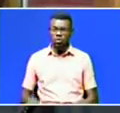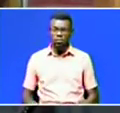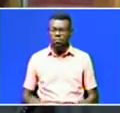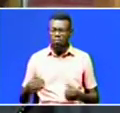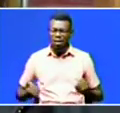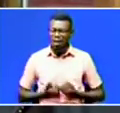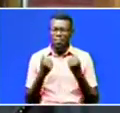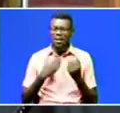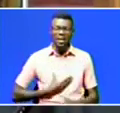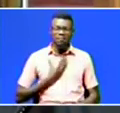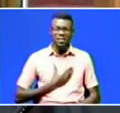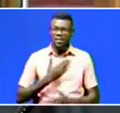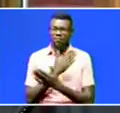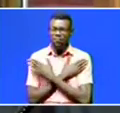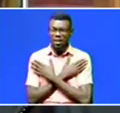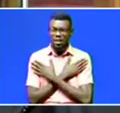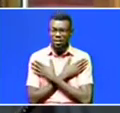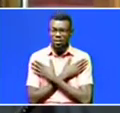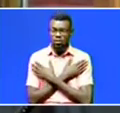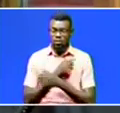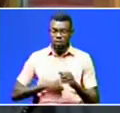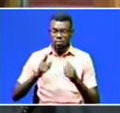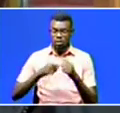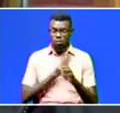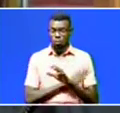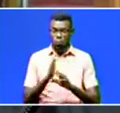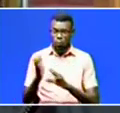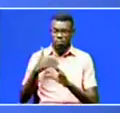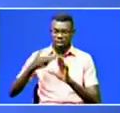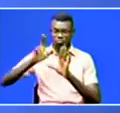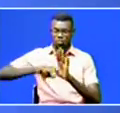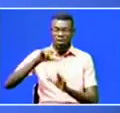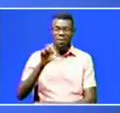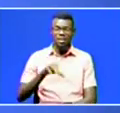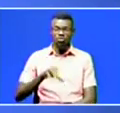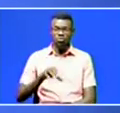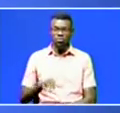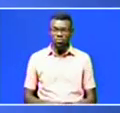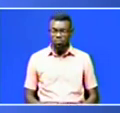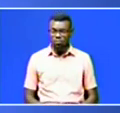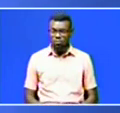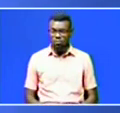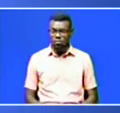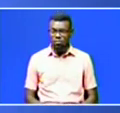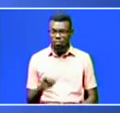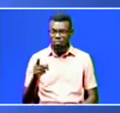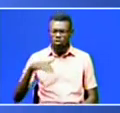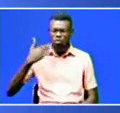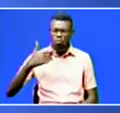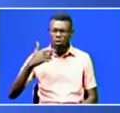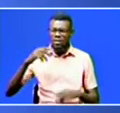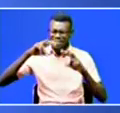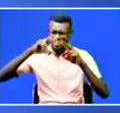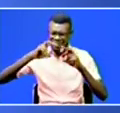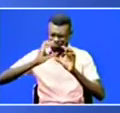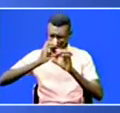visit a friend and it's past 6, I'll leave my car there and take a matatu. A routine eye check at Lions